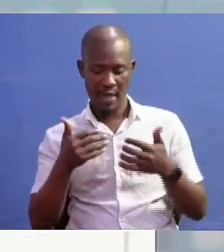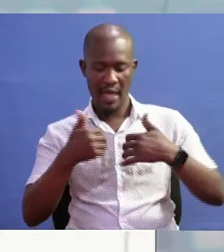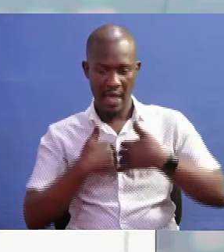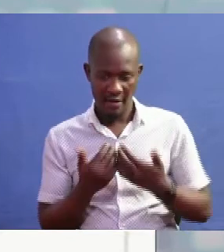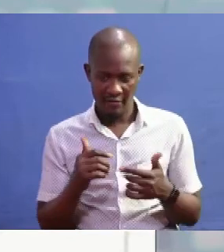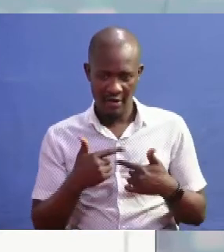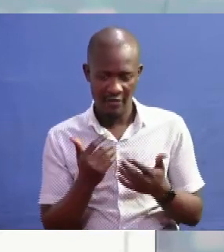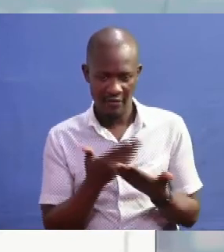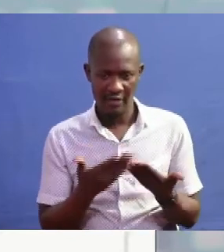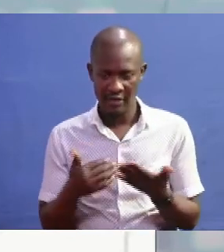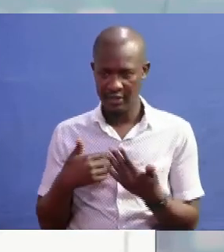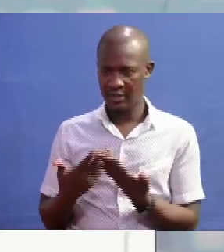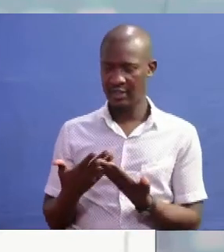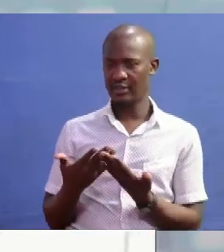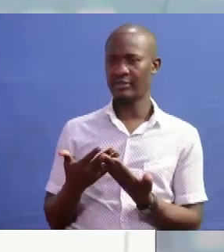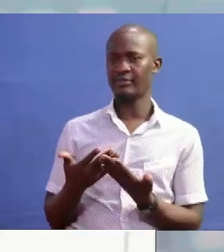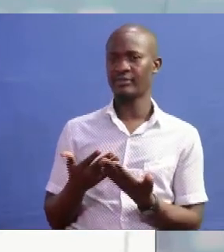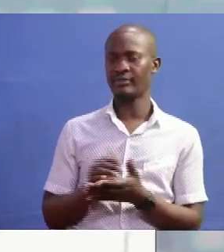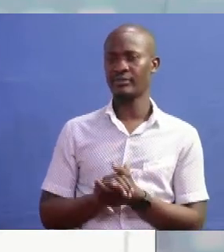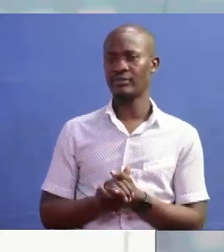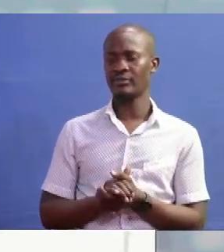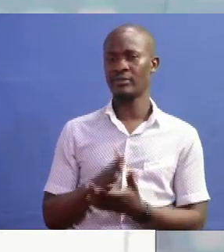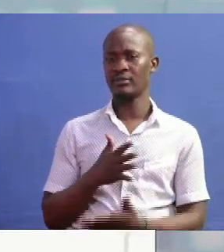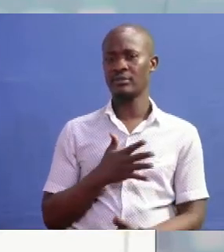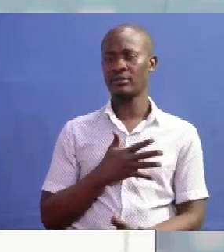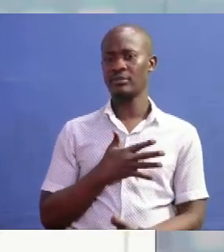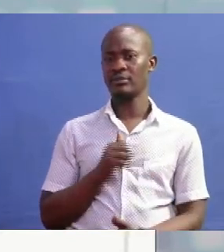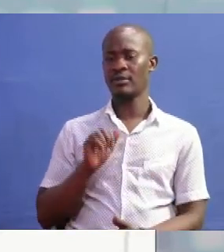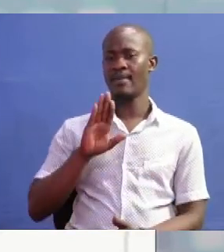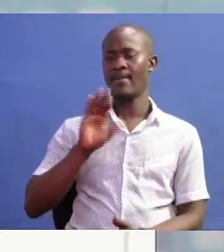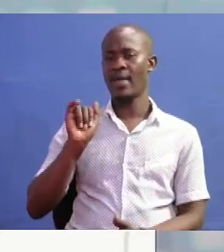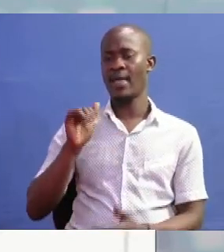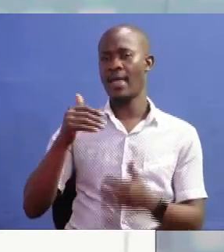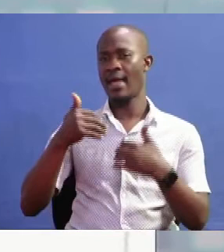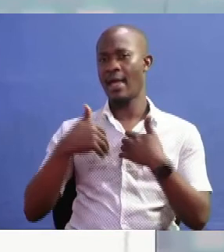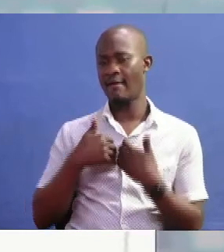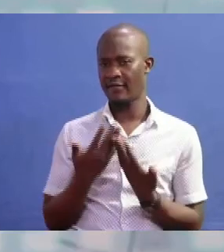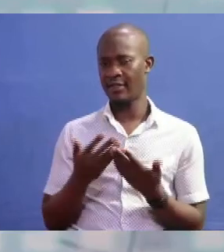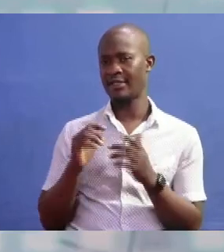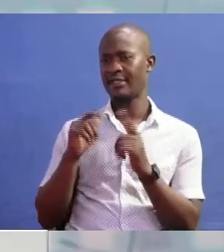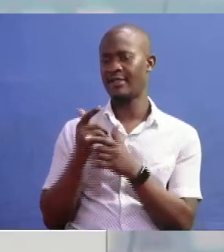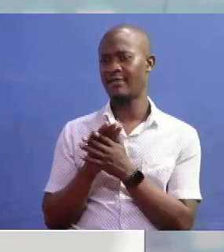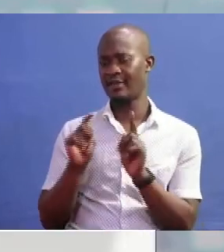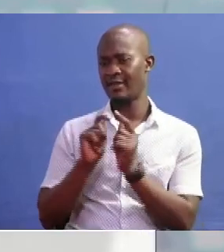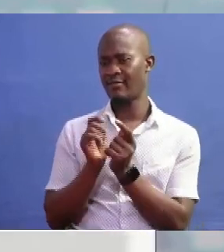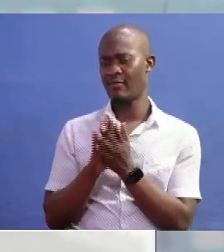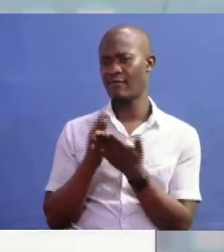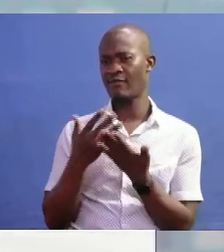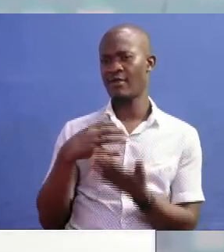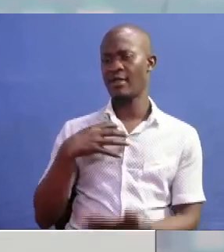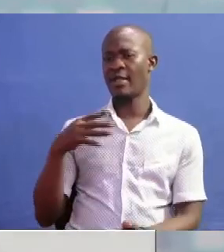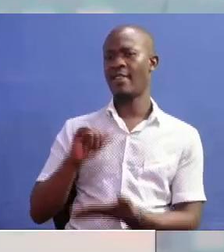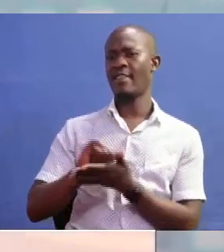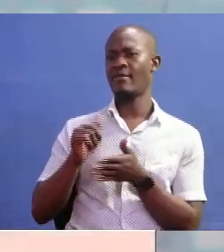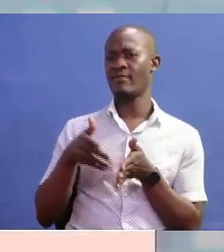you can also have indices, ETFs. And by having these different types of assets, that